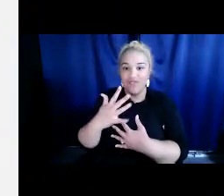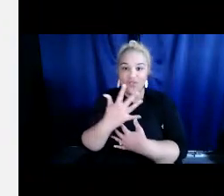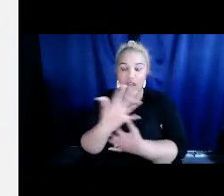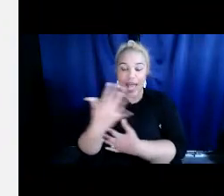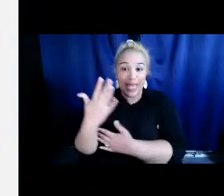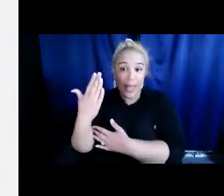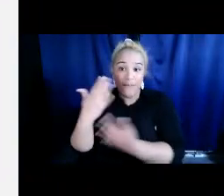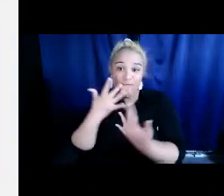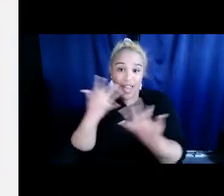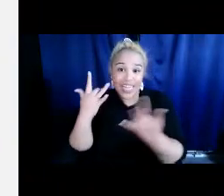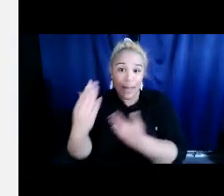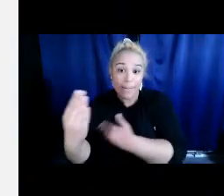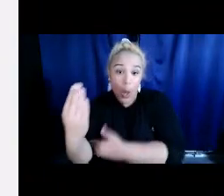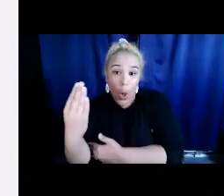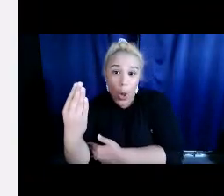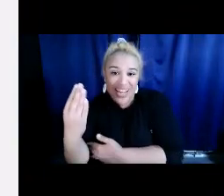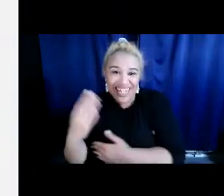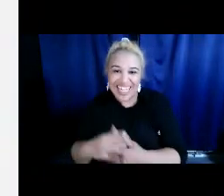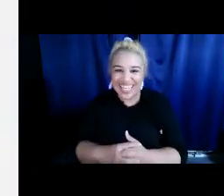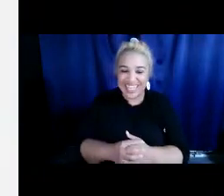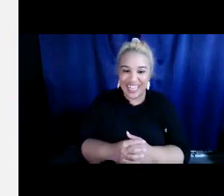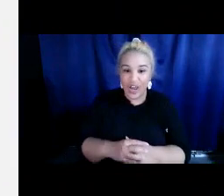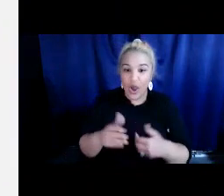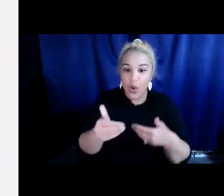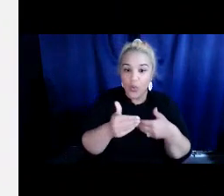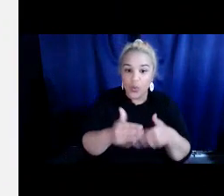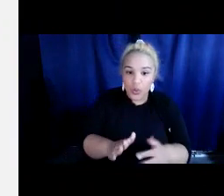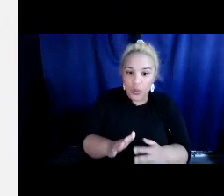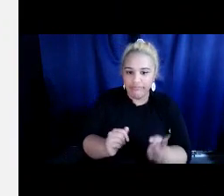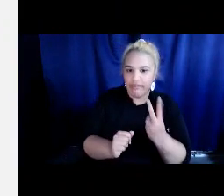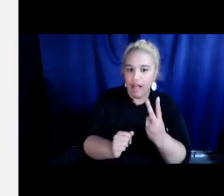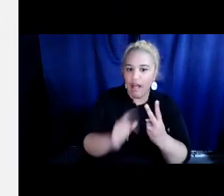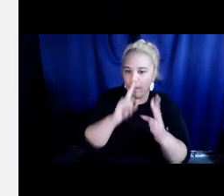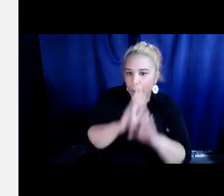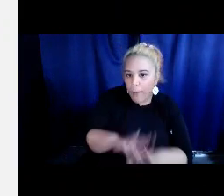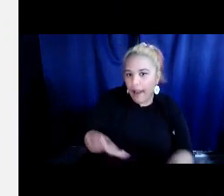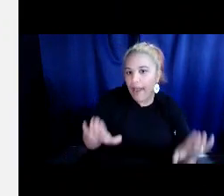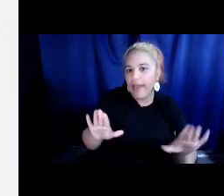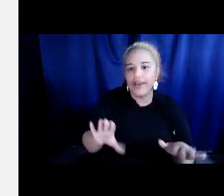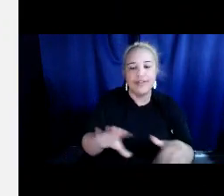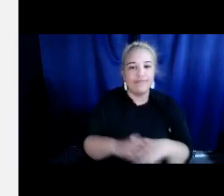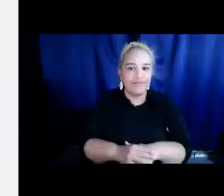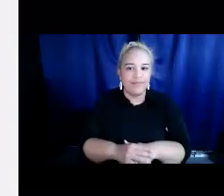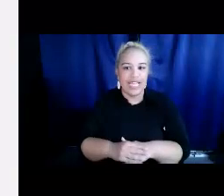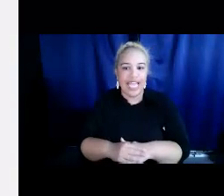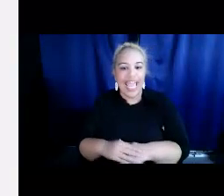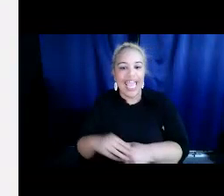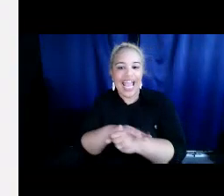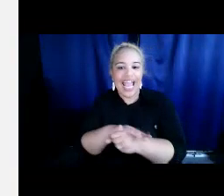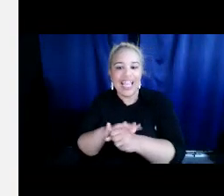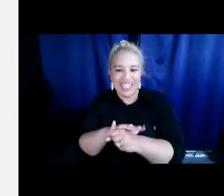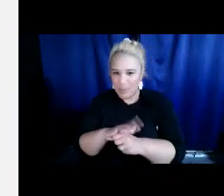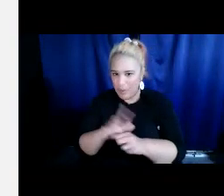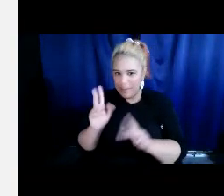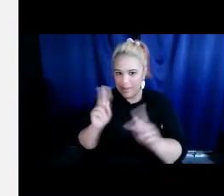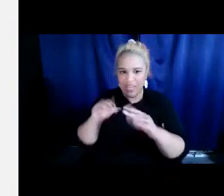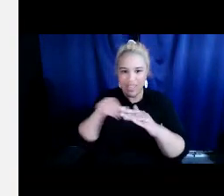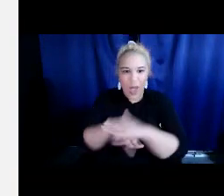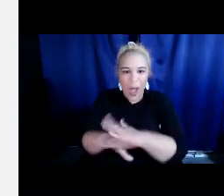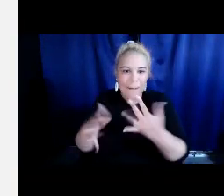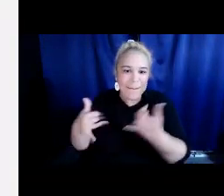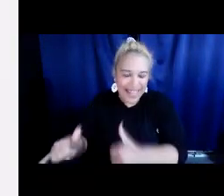sensory-friendly morning with dim lights, lower noise volumes, no flashing lights, and smaller crowds, making it a welcoming environment